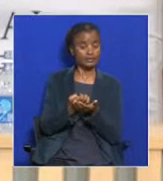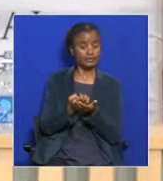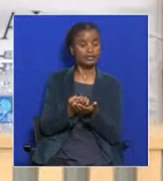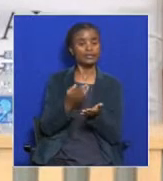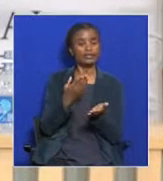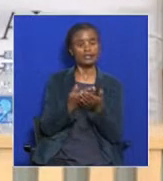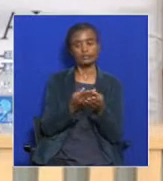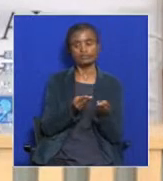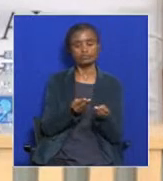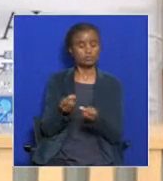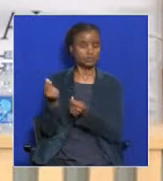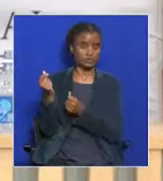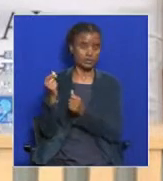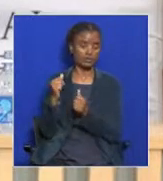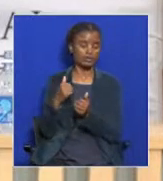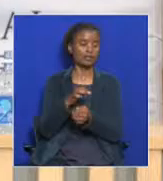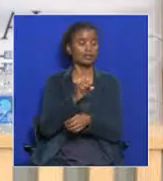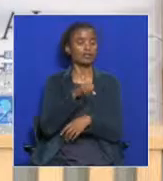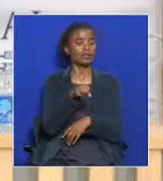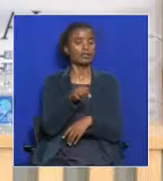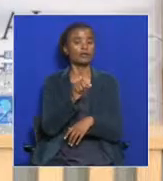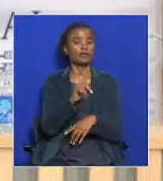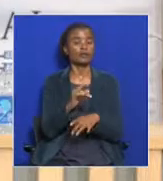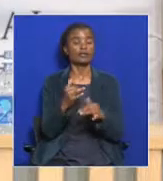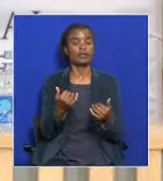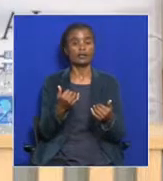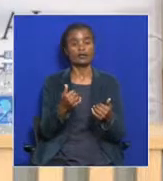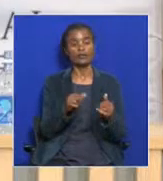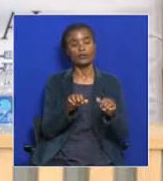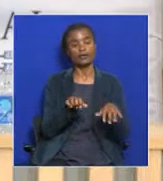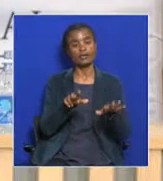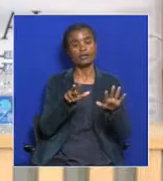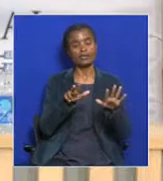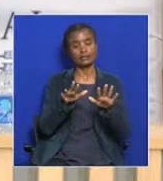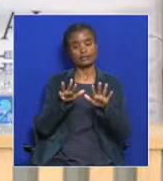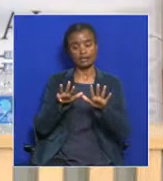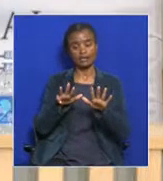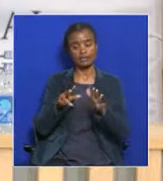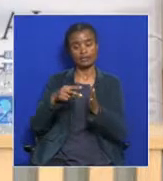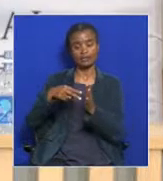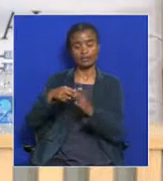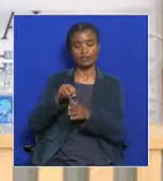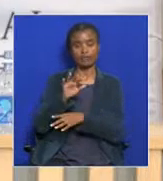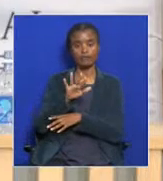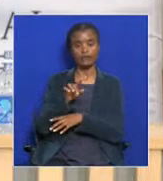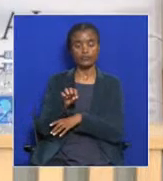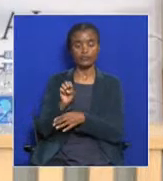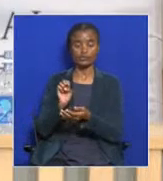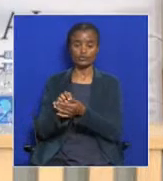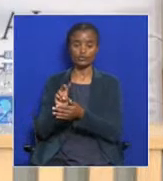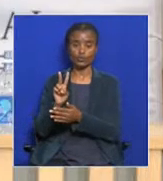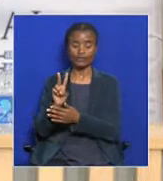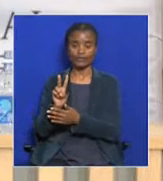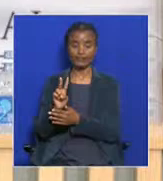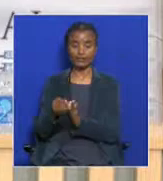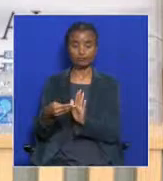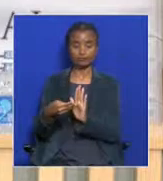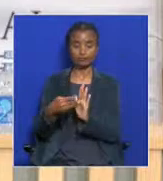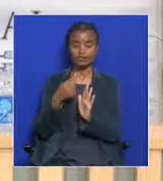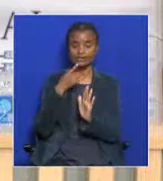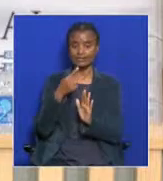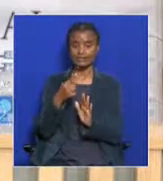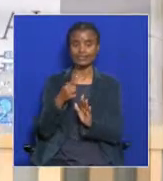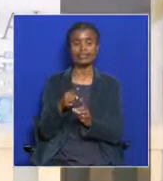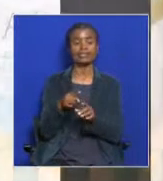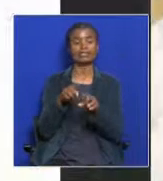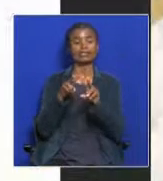I now at 89 read 5.12, which stipulates that the detective commander must provide a written